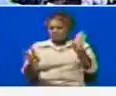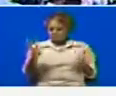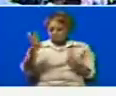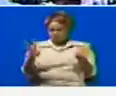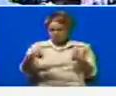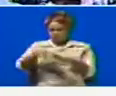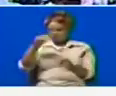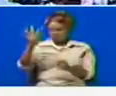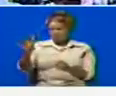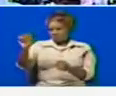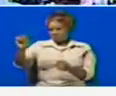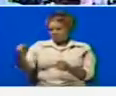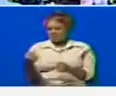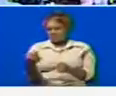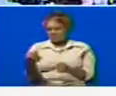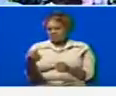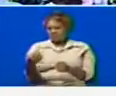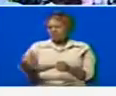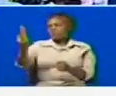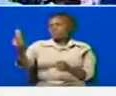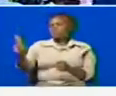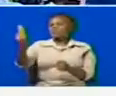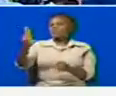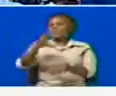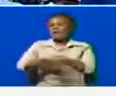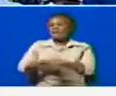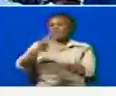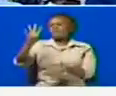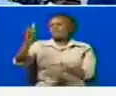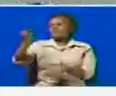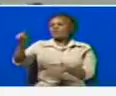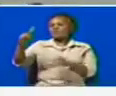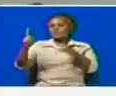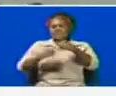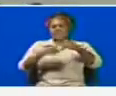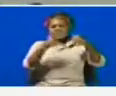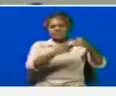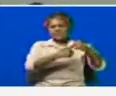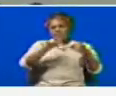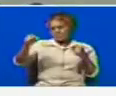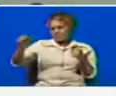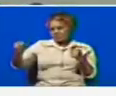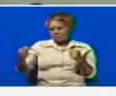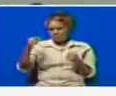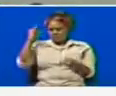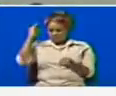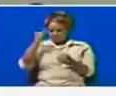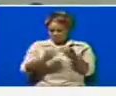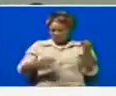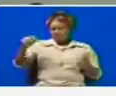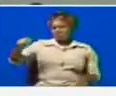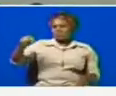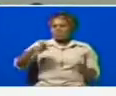23,044. Of those 4 million, 4.7 million, Uhuru Kenyatta got 4.66 million votes. And finally,